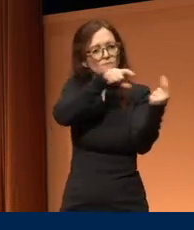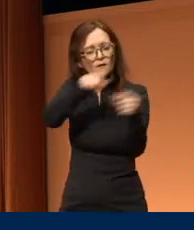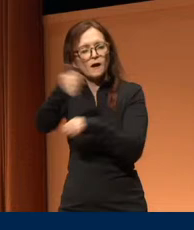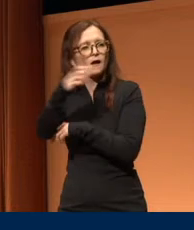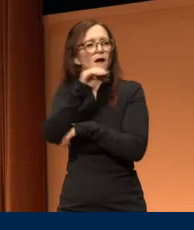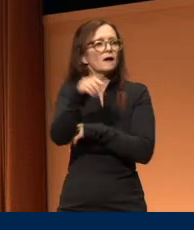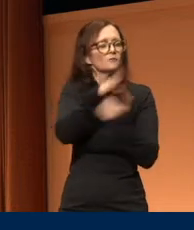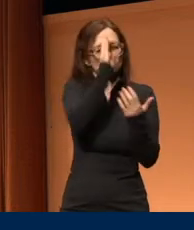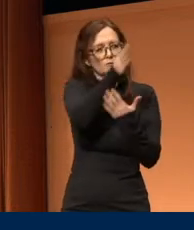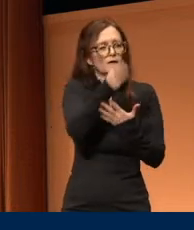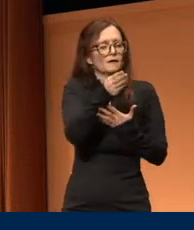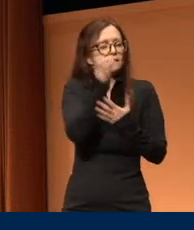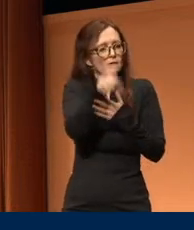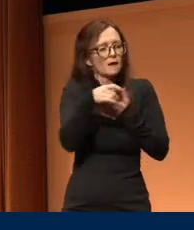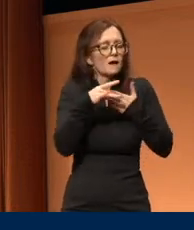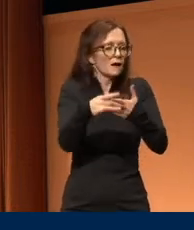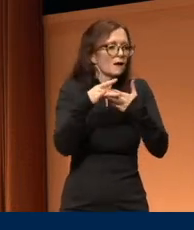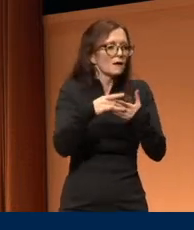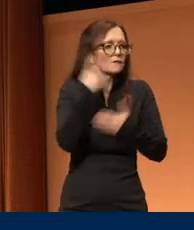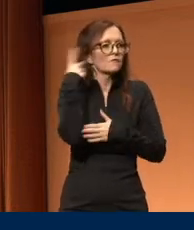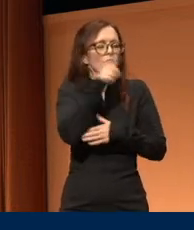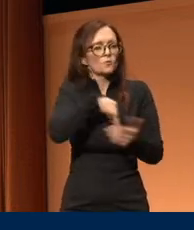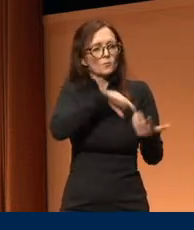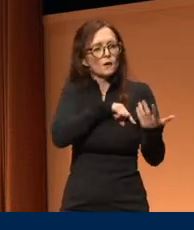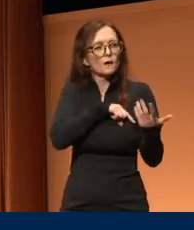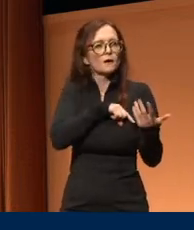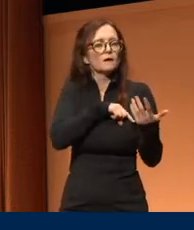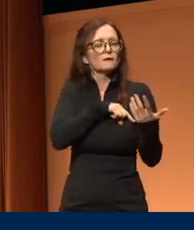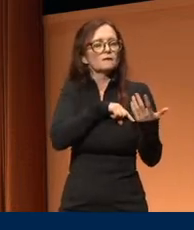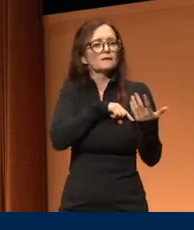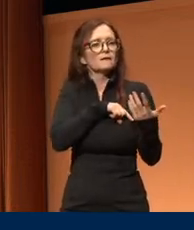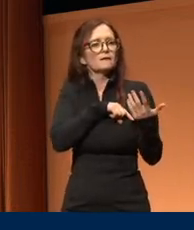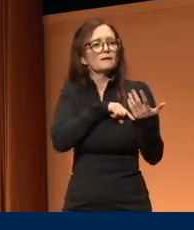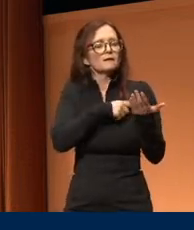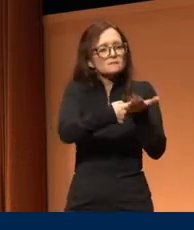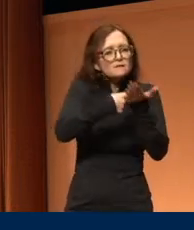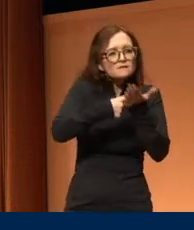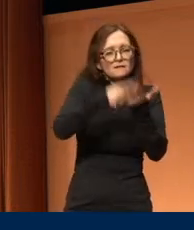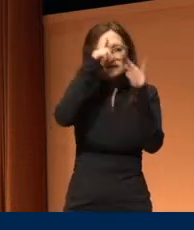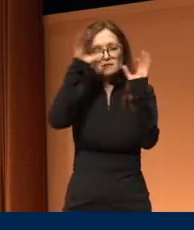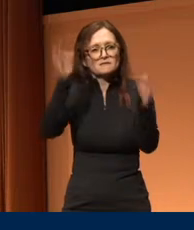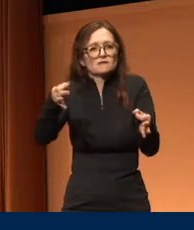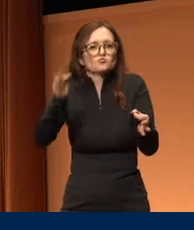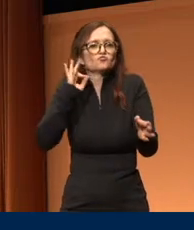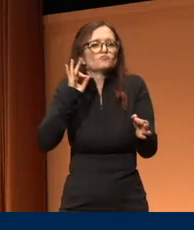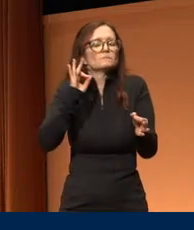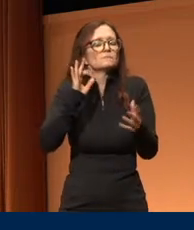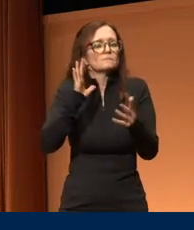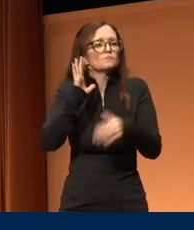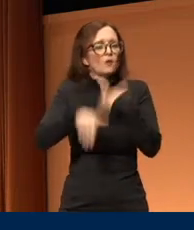seen as directly instrumental to the quality of the collective deliberation and decision-making process.